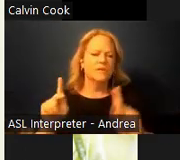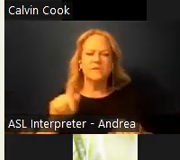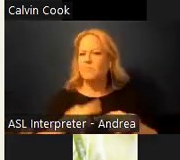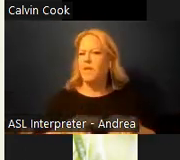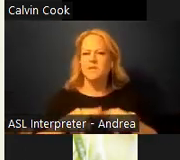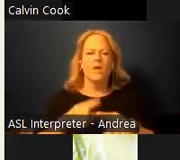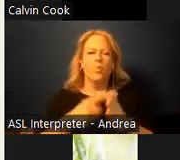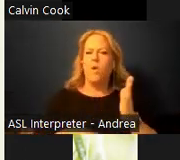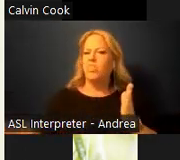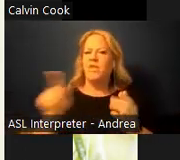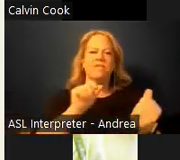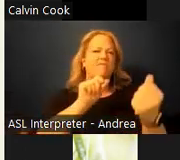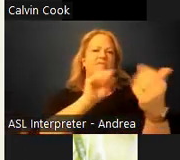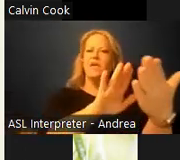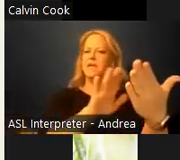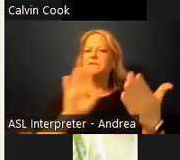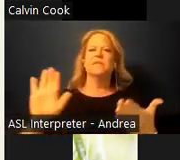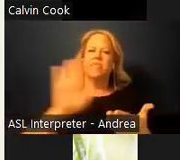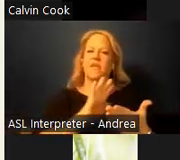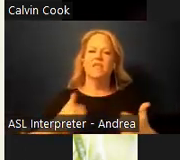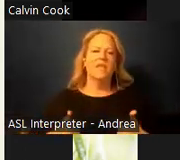lives. The more you get involved with